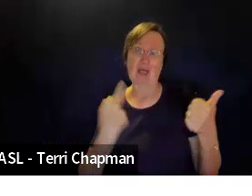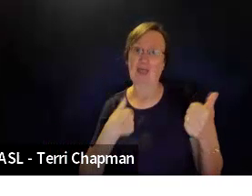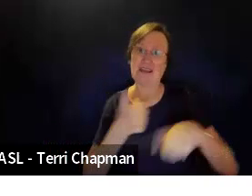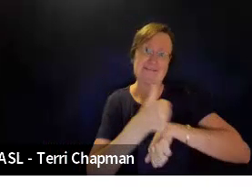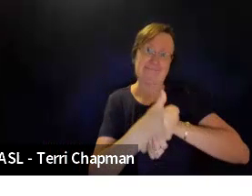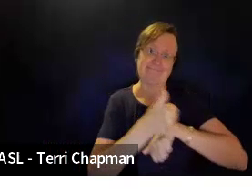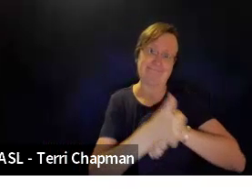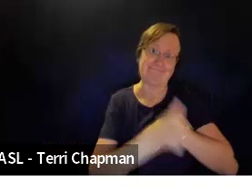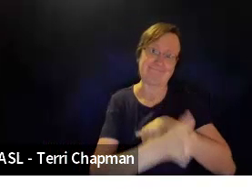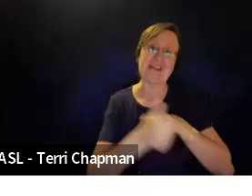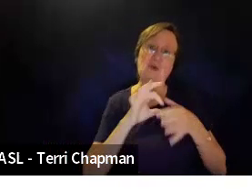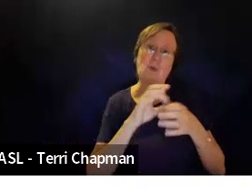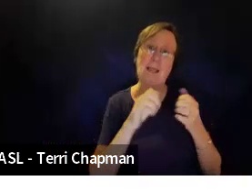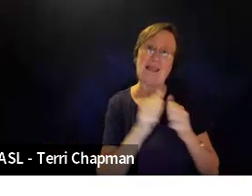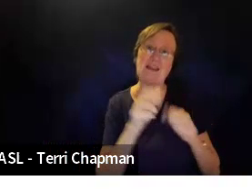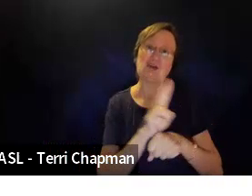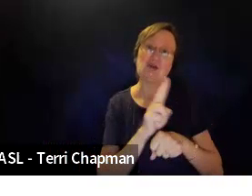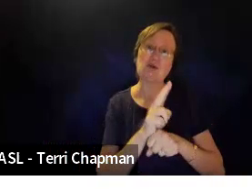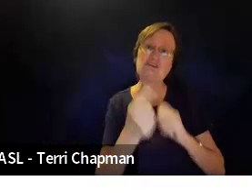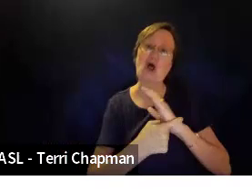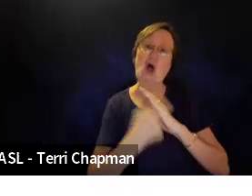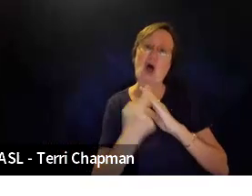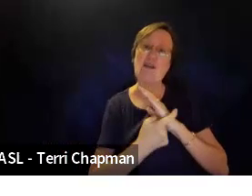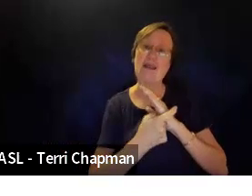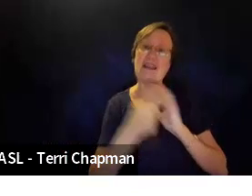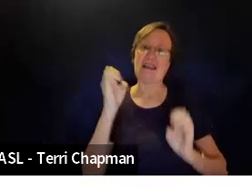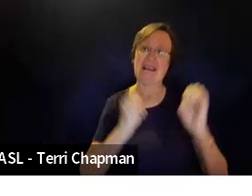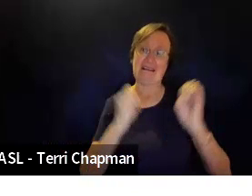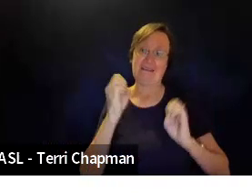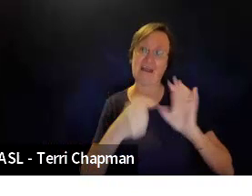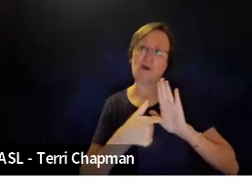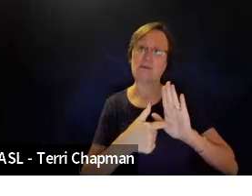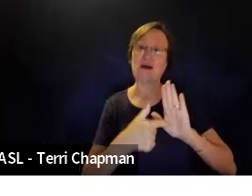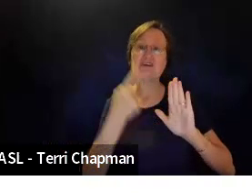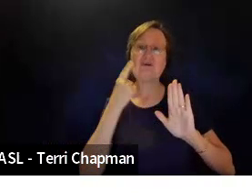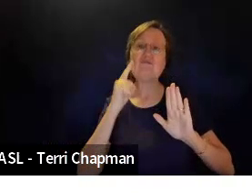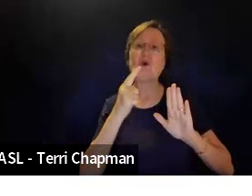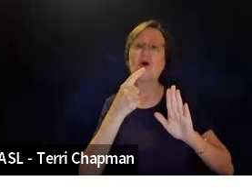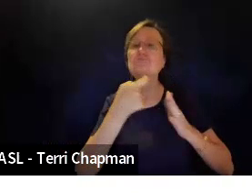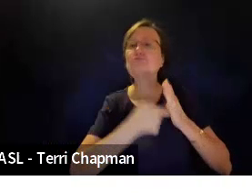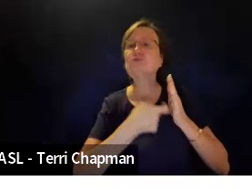the use of automated valuation models for the pricing of homes.